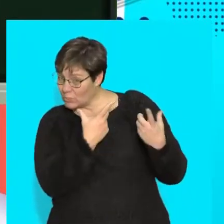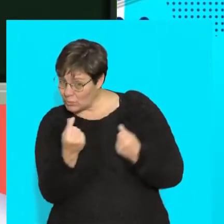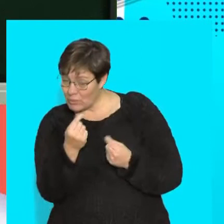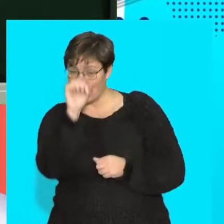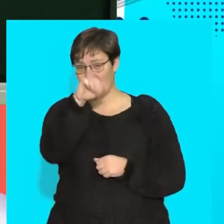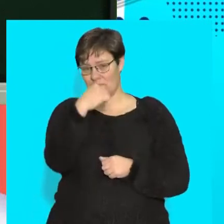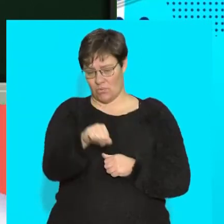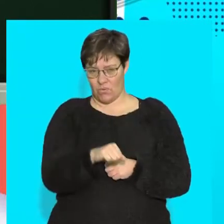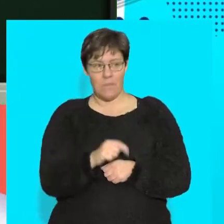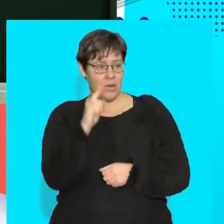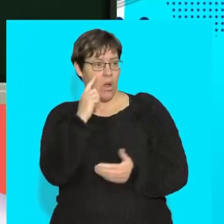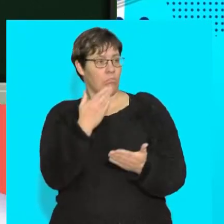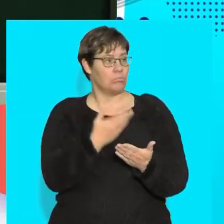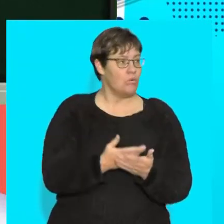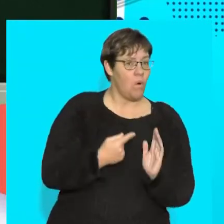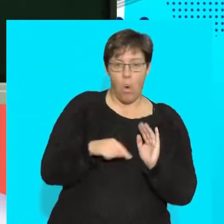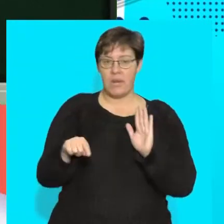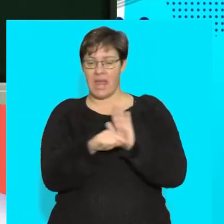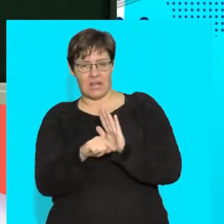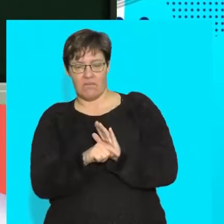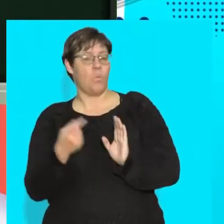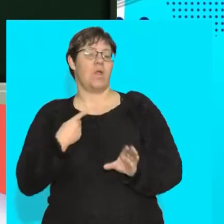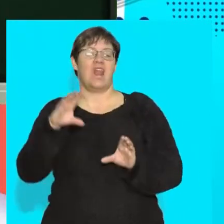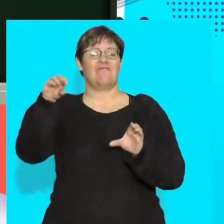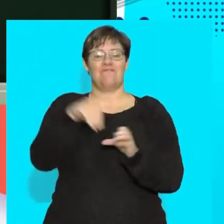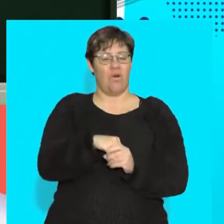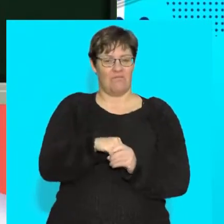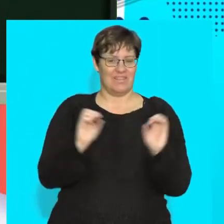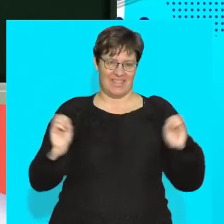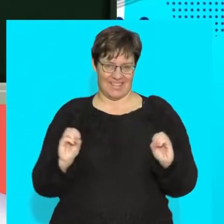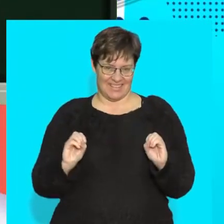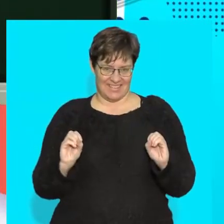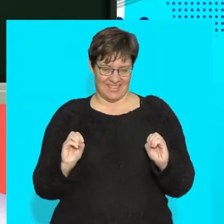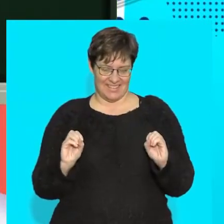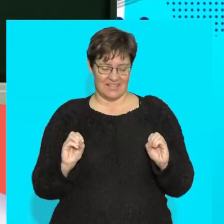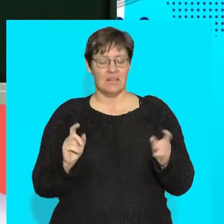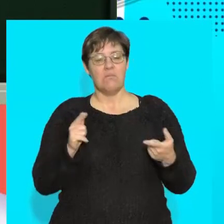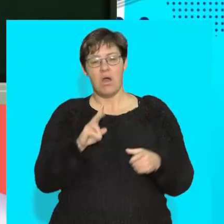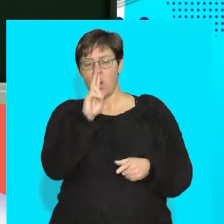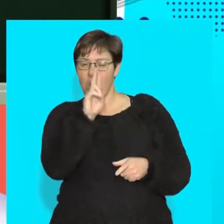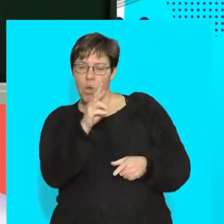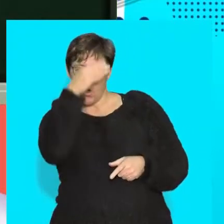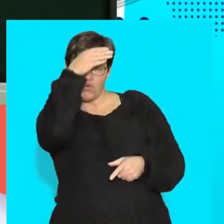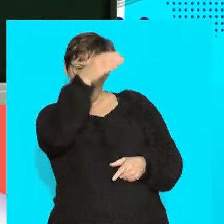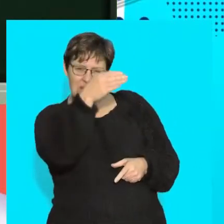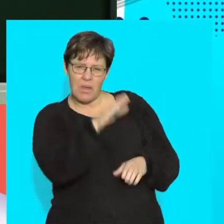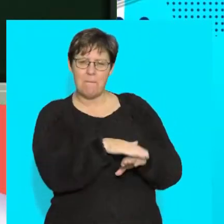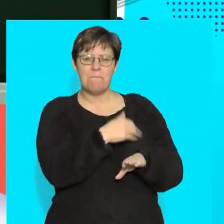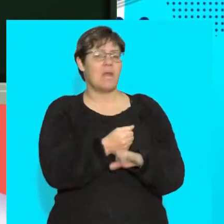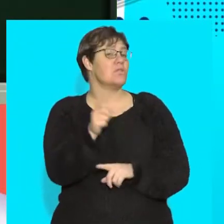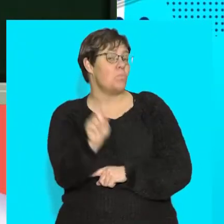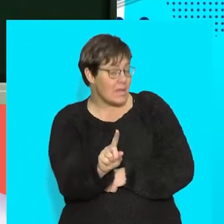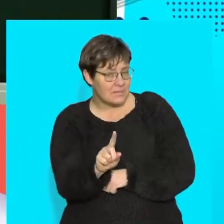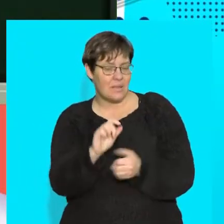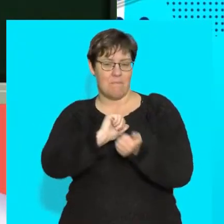about disproving any scheme because we are not part of, but we are just looking at what the concept is based on math. Now,